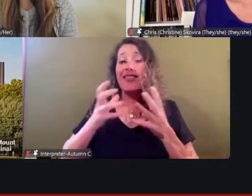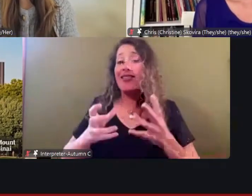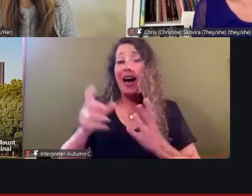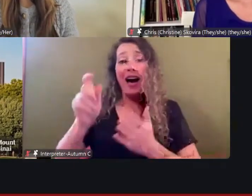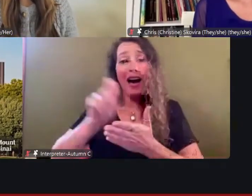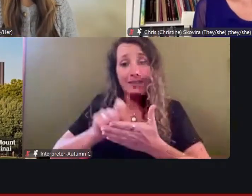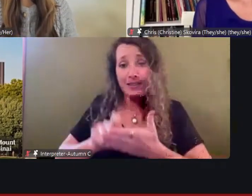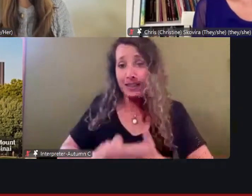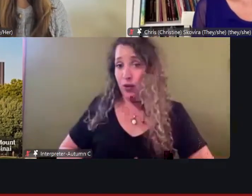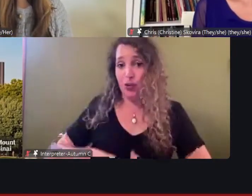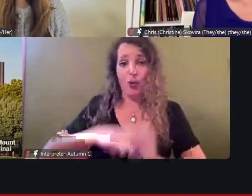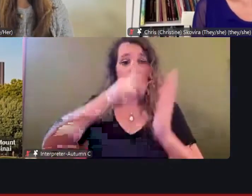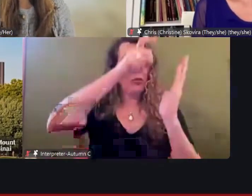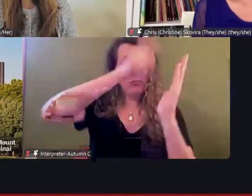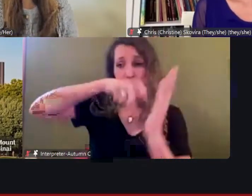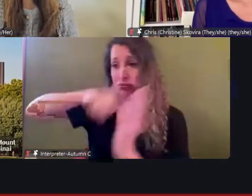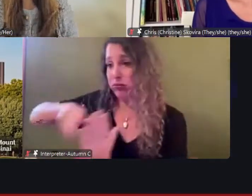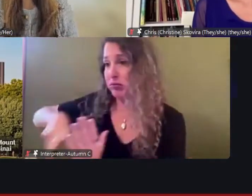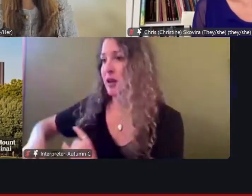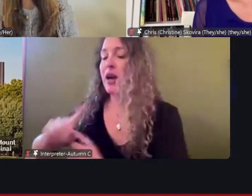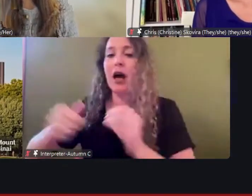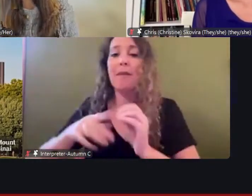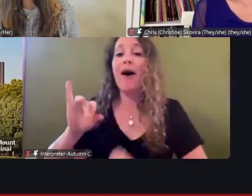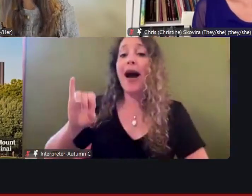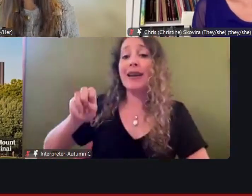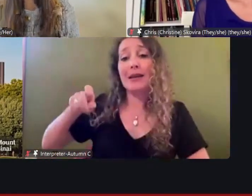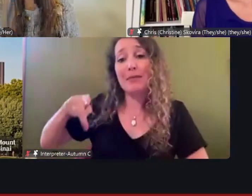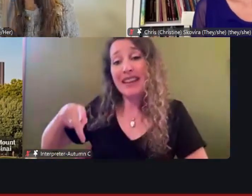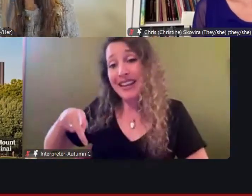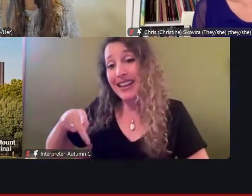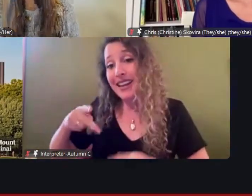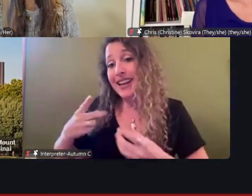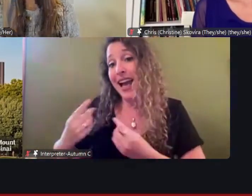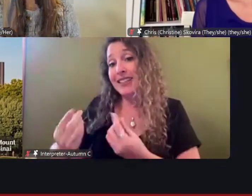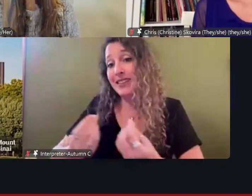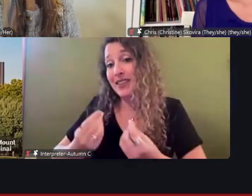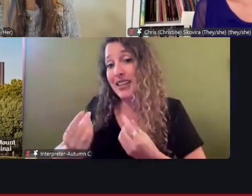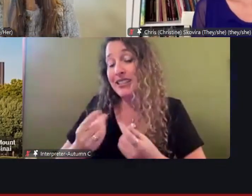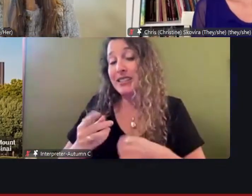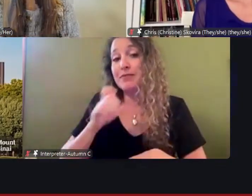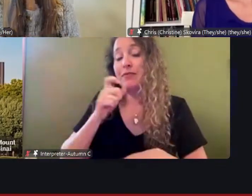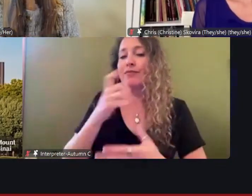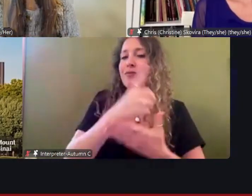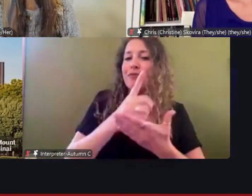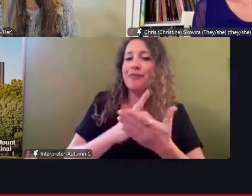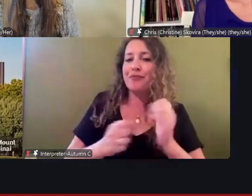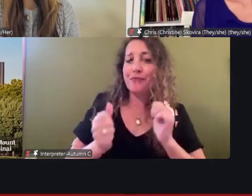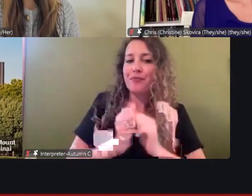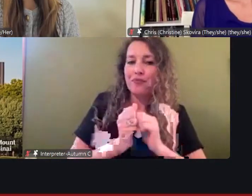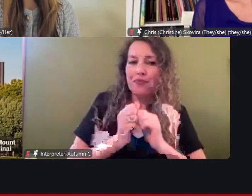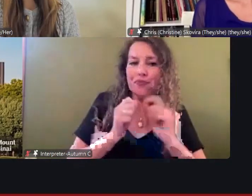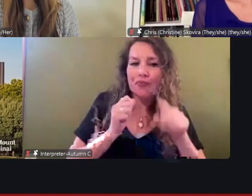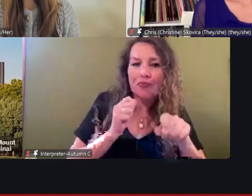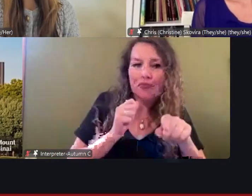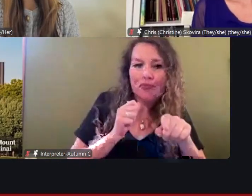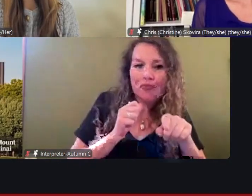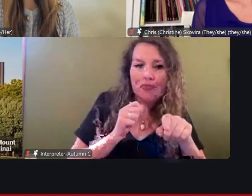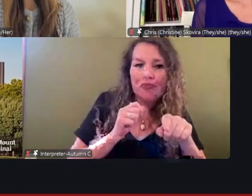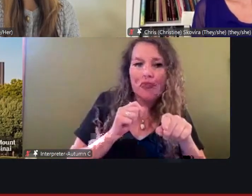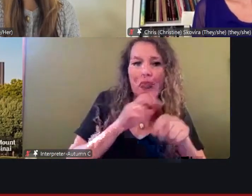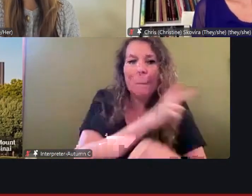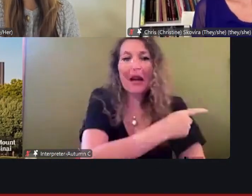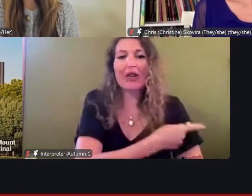about IPE activities typically are not designed with patients. They are designed